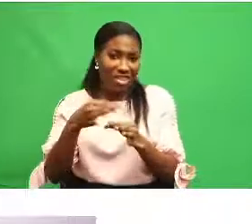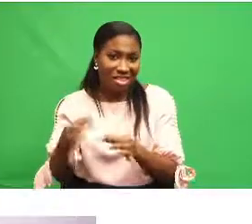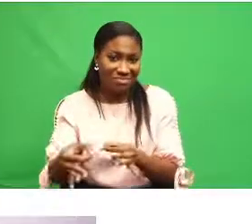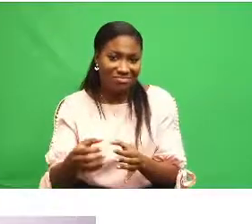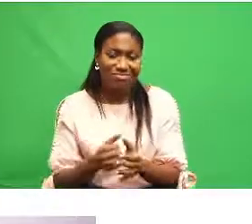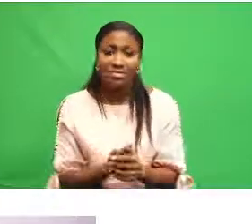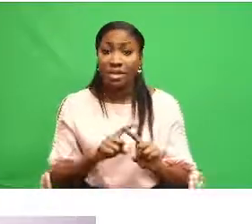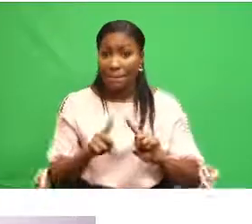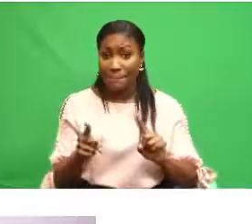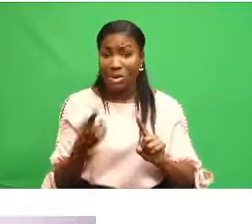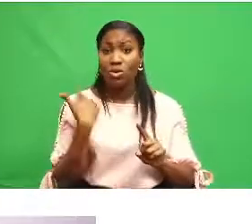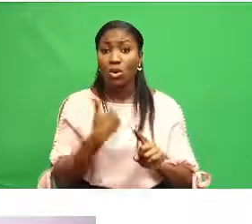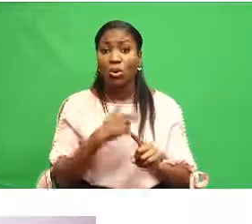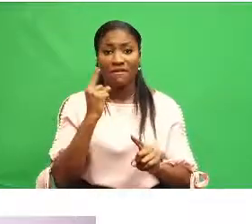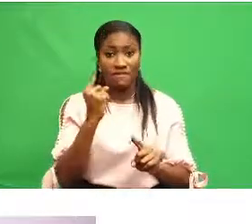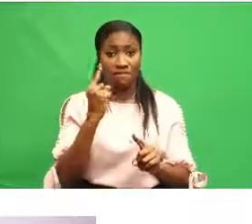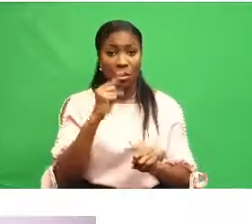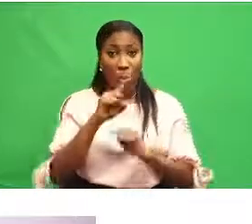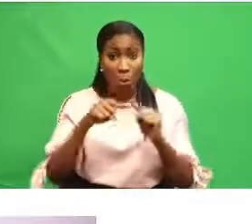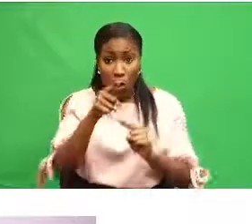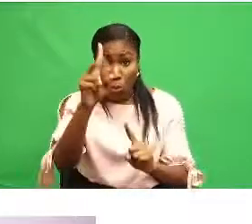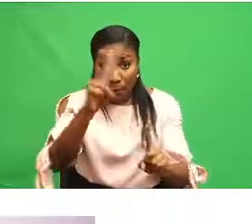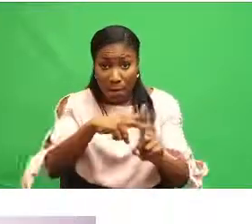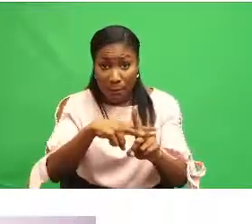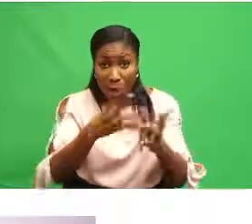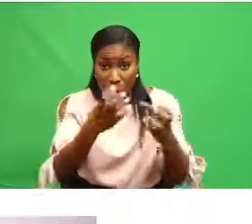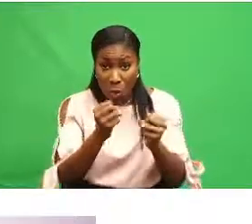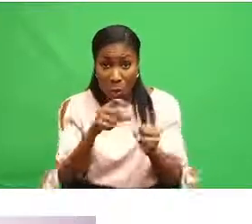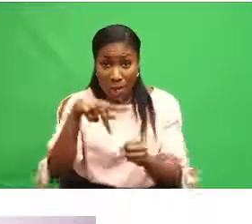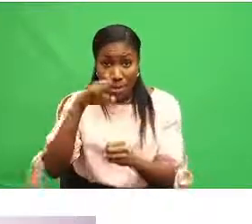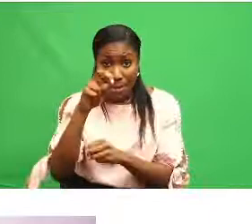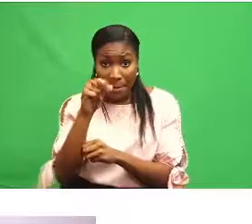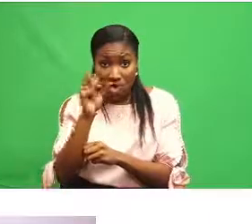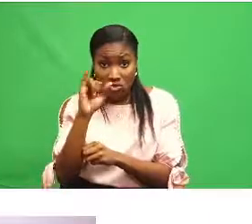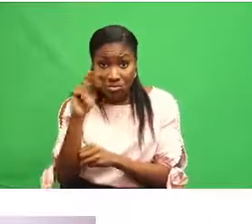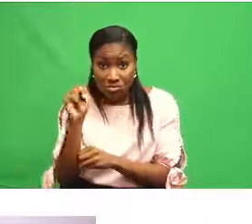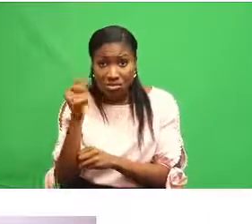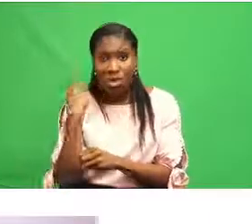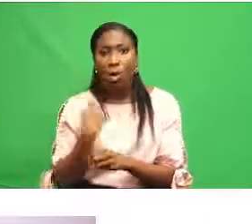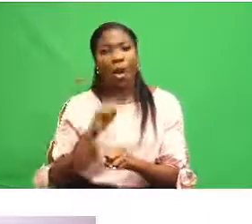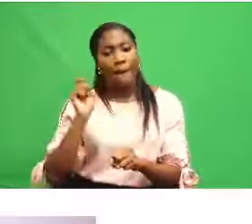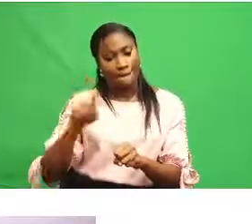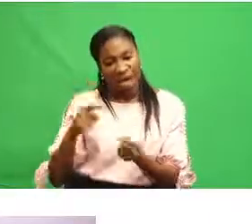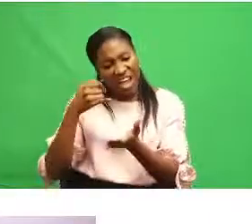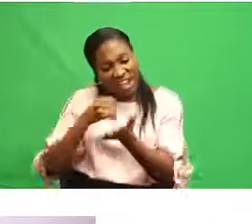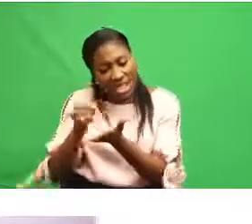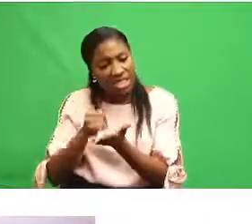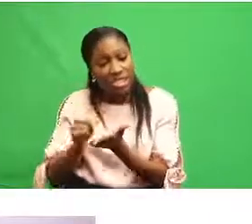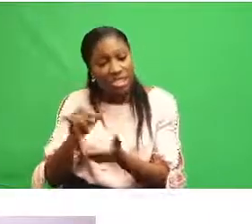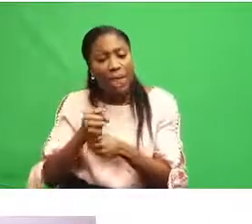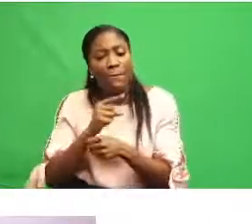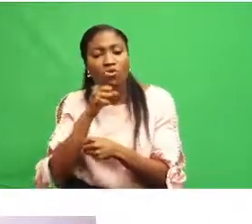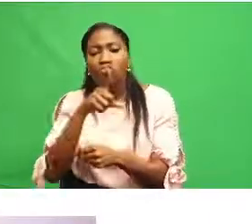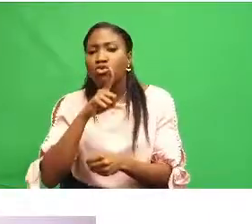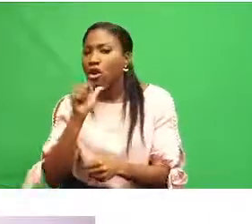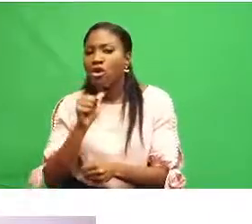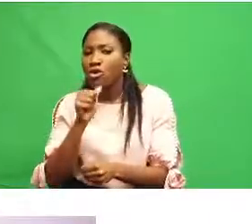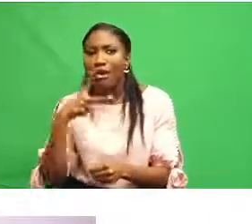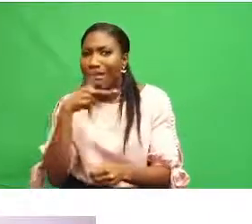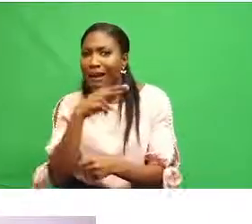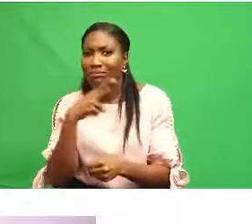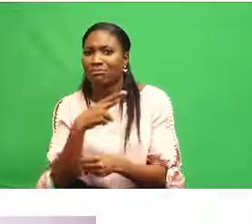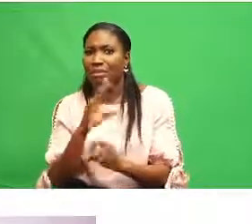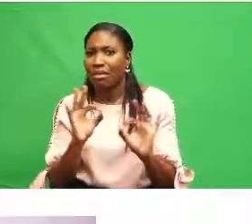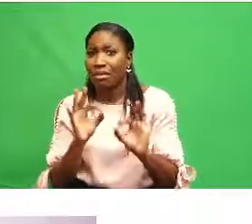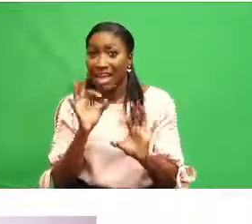that factors in the time. So if a case is simple, straightforward, all the information comes before, it can be done in